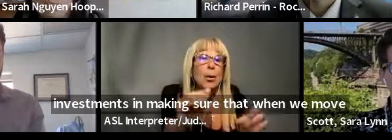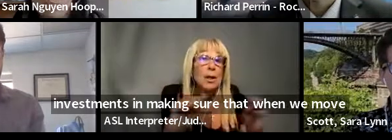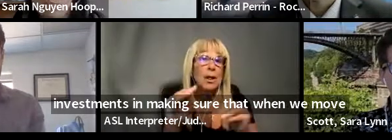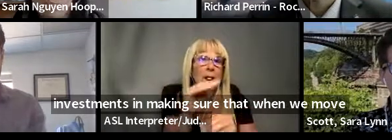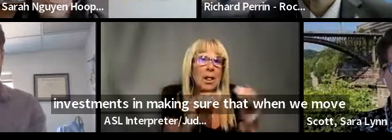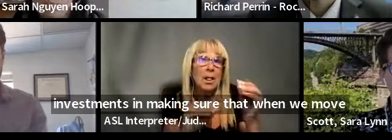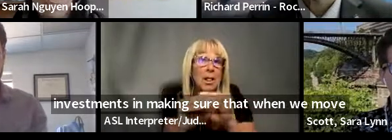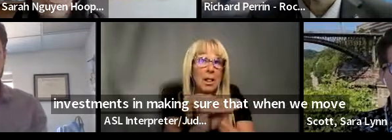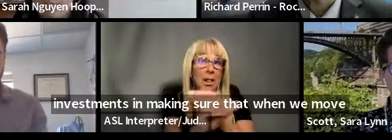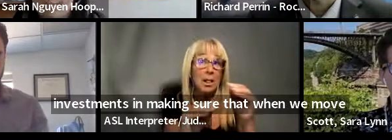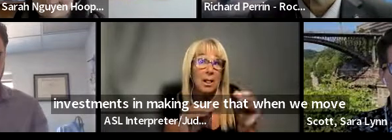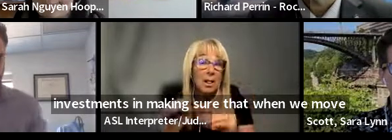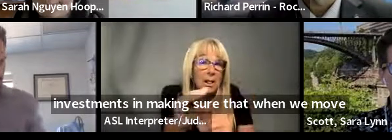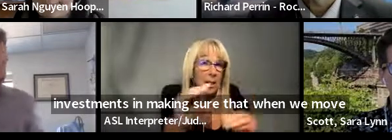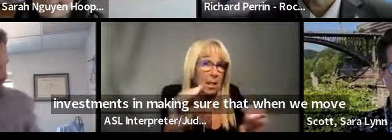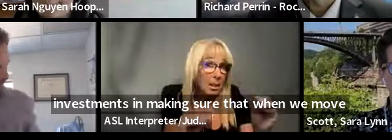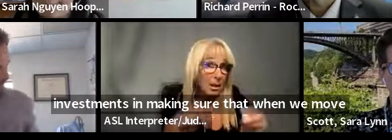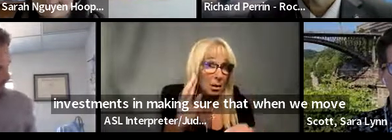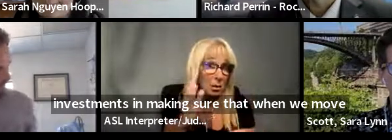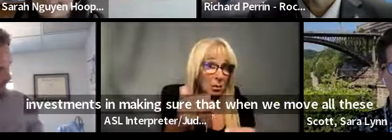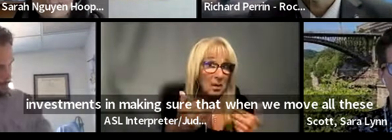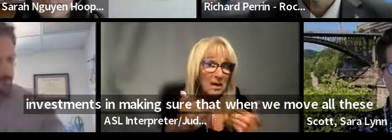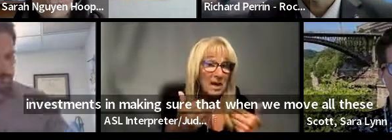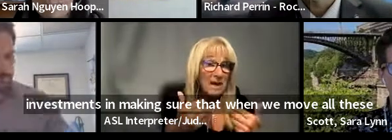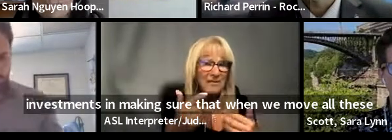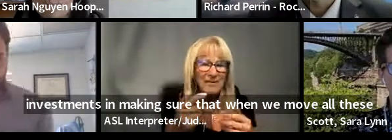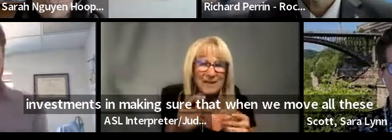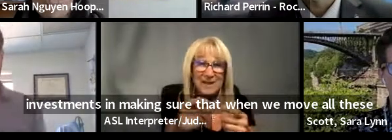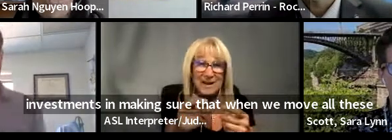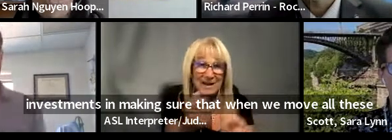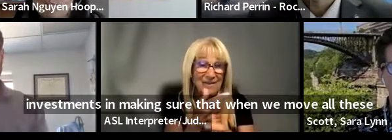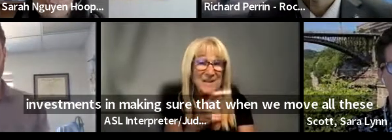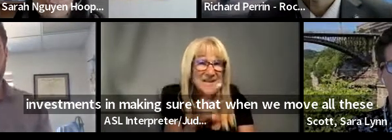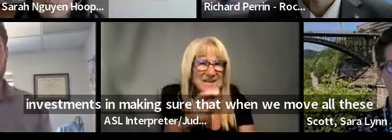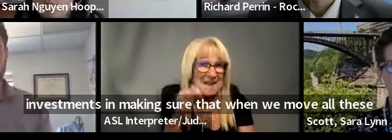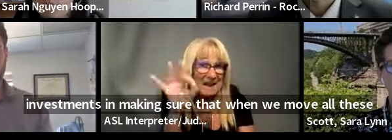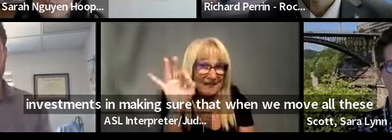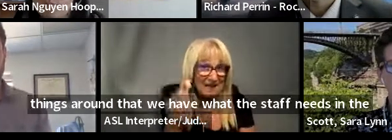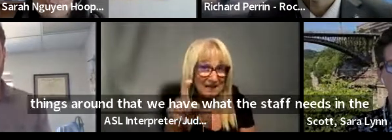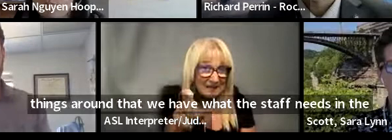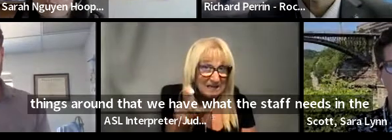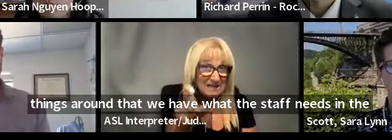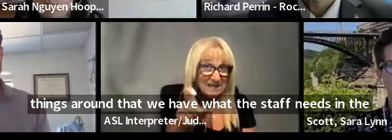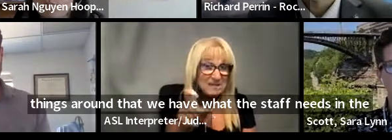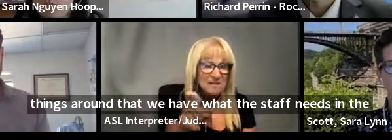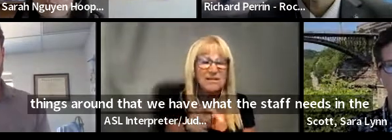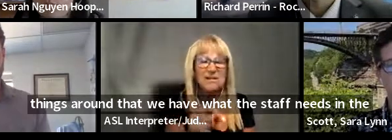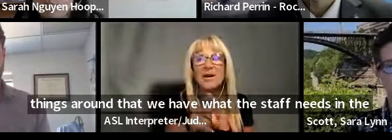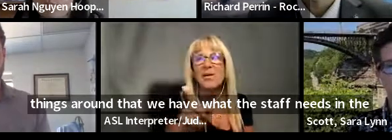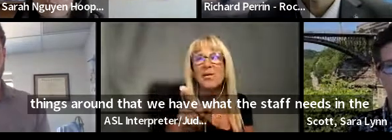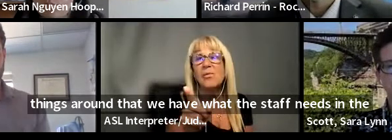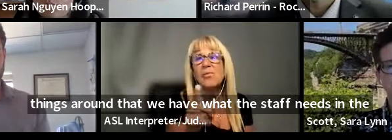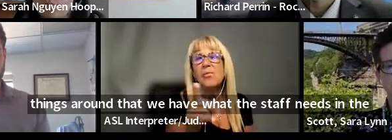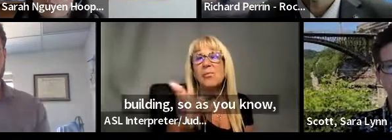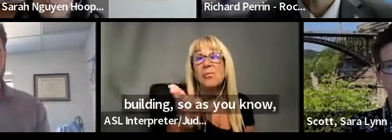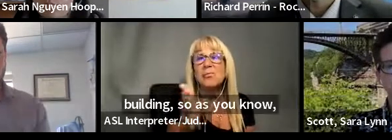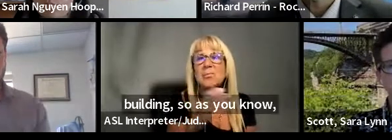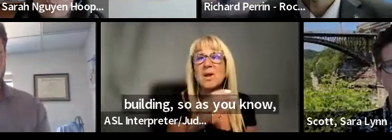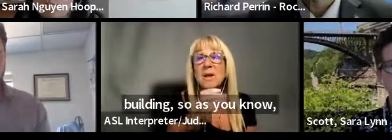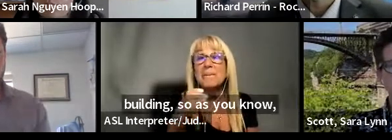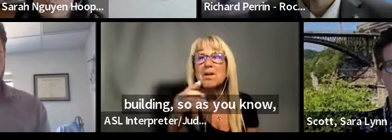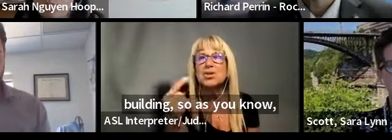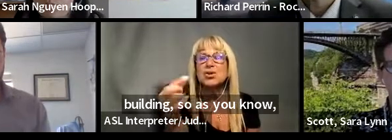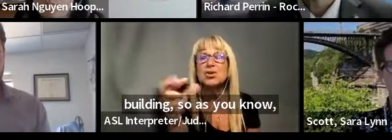have what the staff needs in the building? So as you know, both